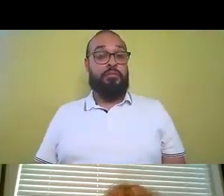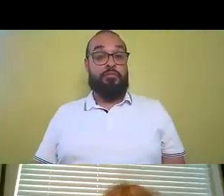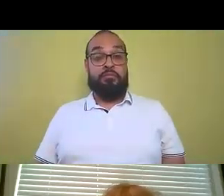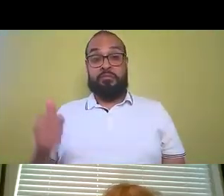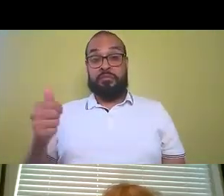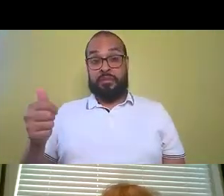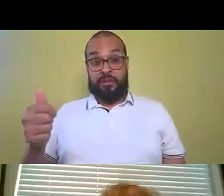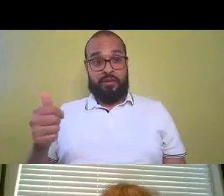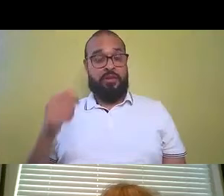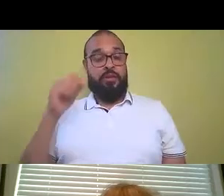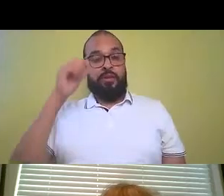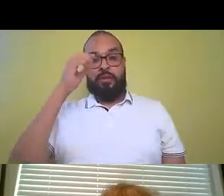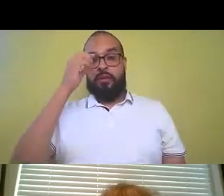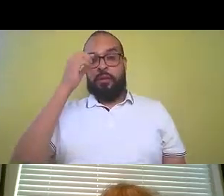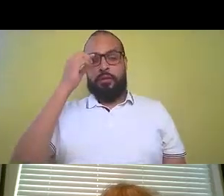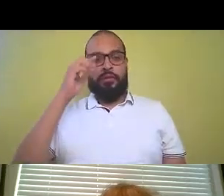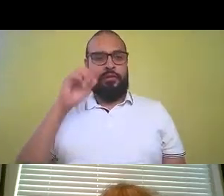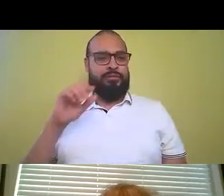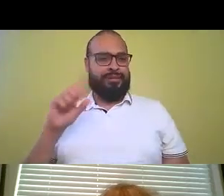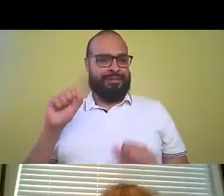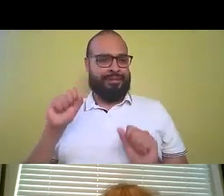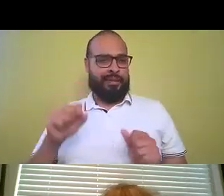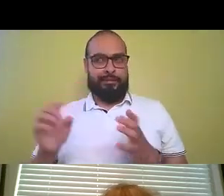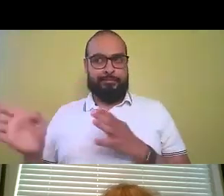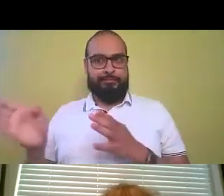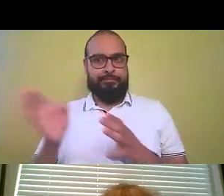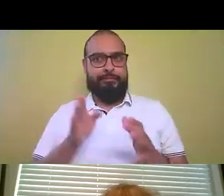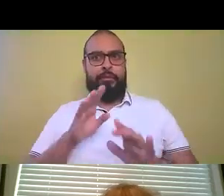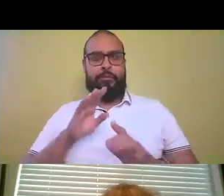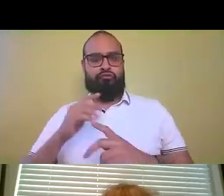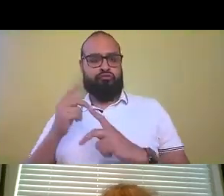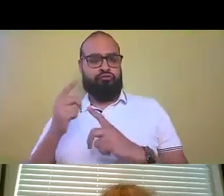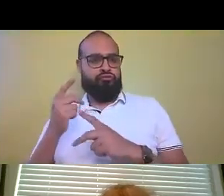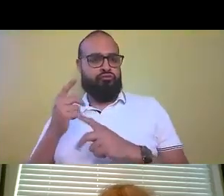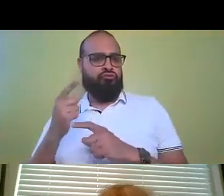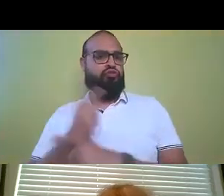organize appropriate emotional responses, balanced